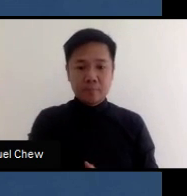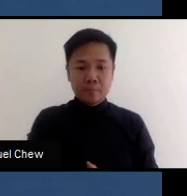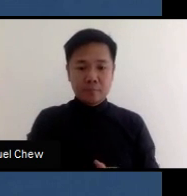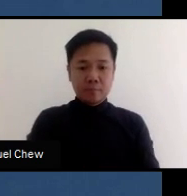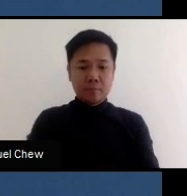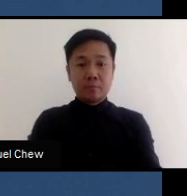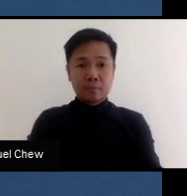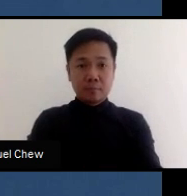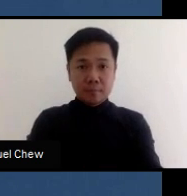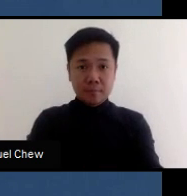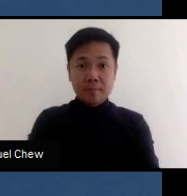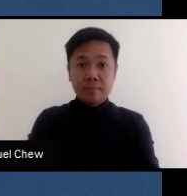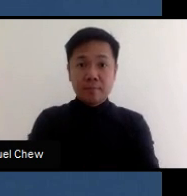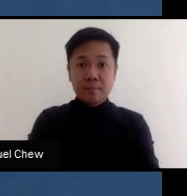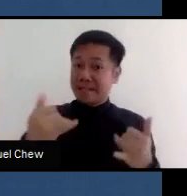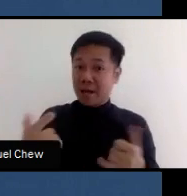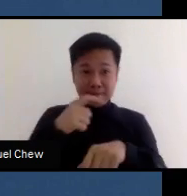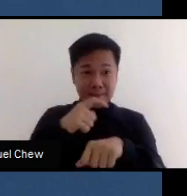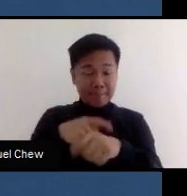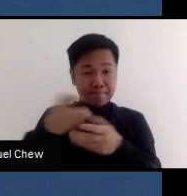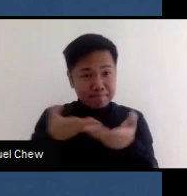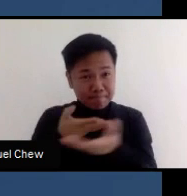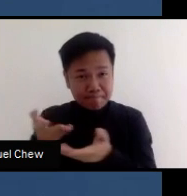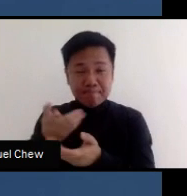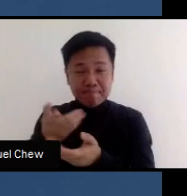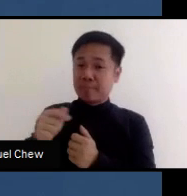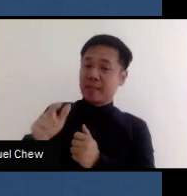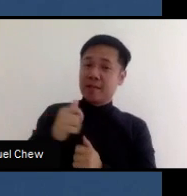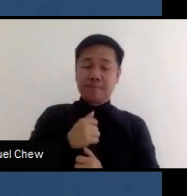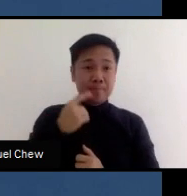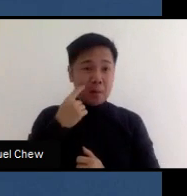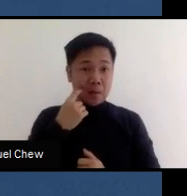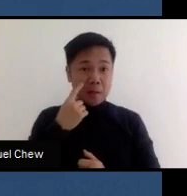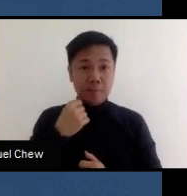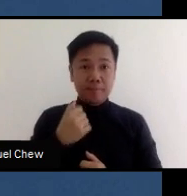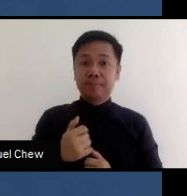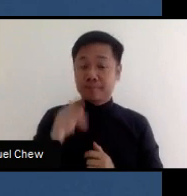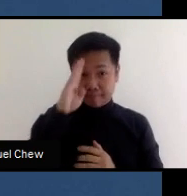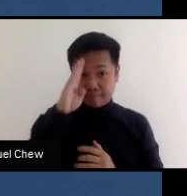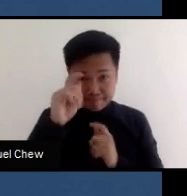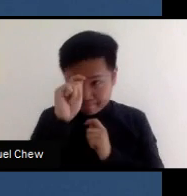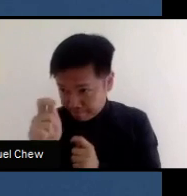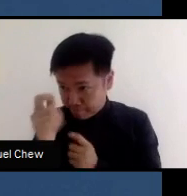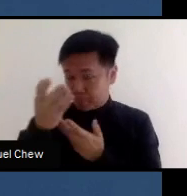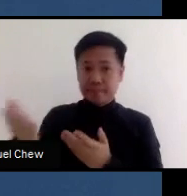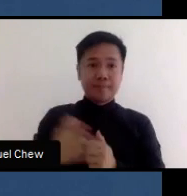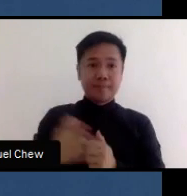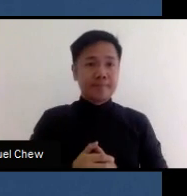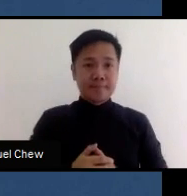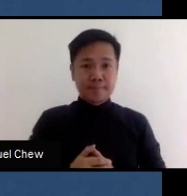some consultation, but at the same time, I recognize the distinguished delegation of